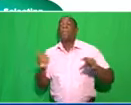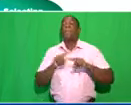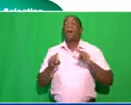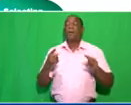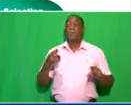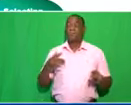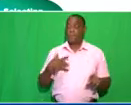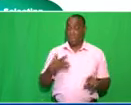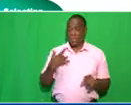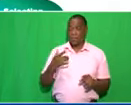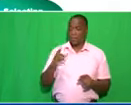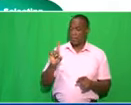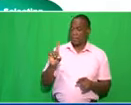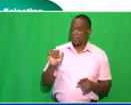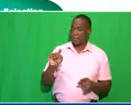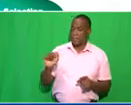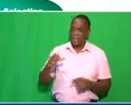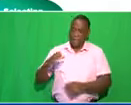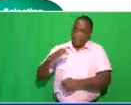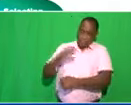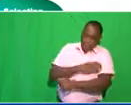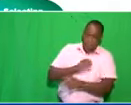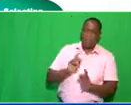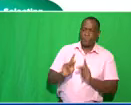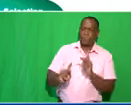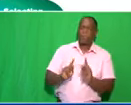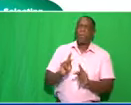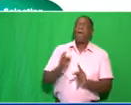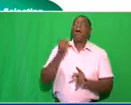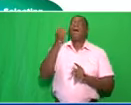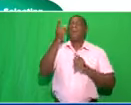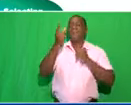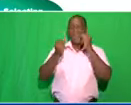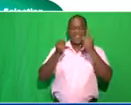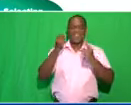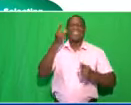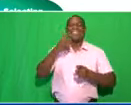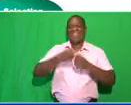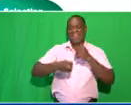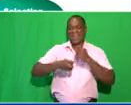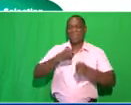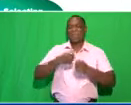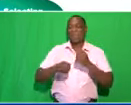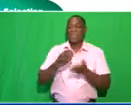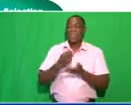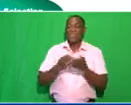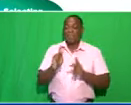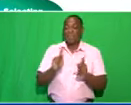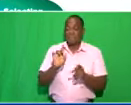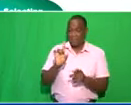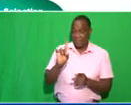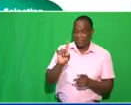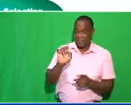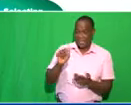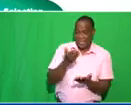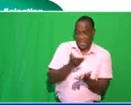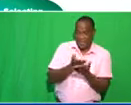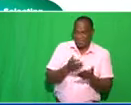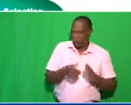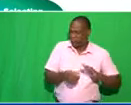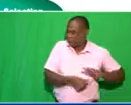truly understand what the problem is. In our societies, sometimes people hide data from us, but